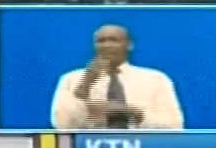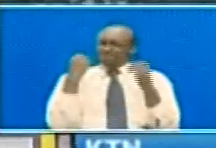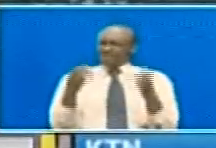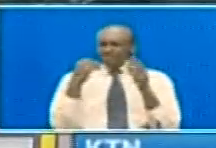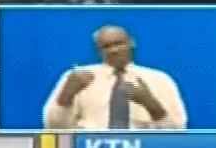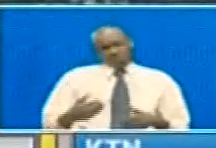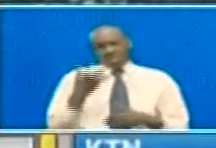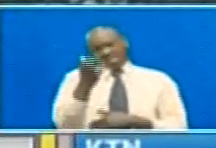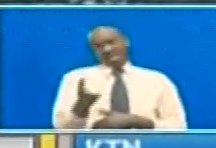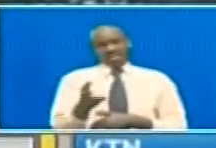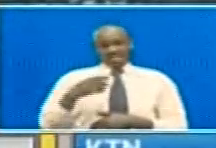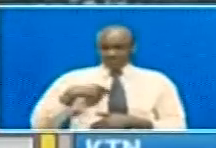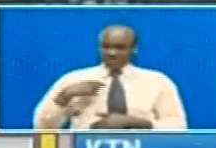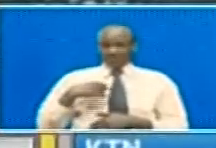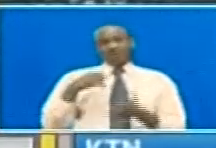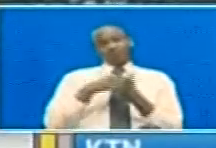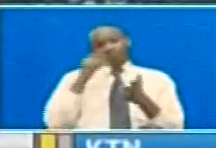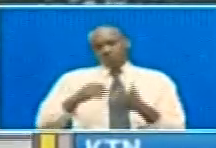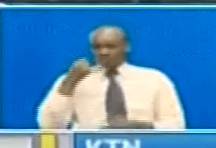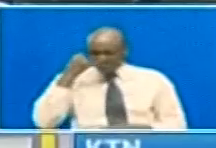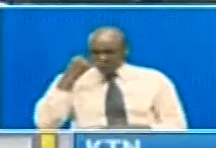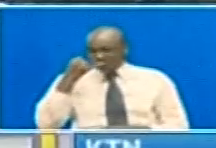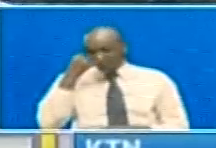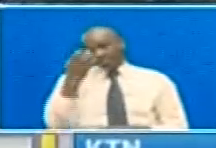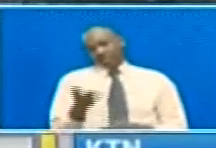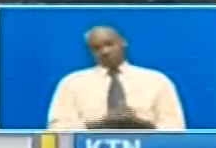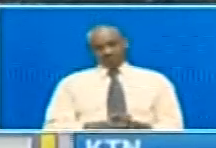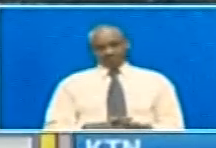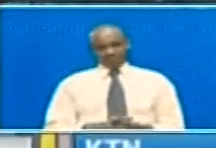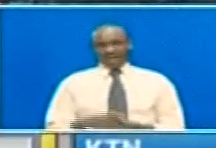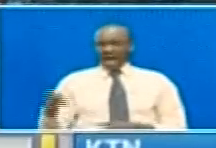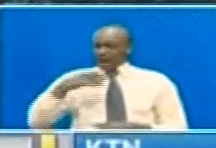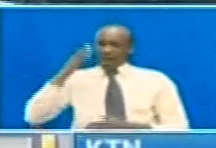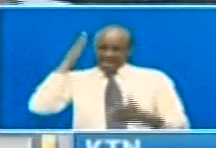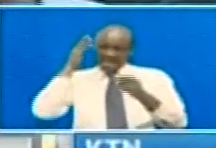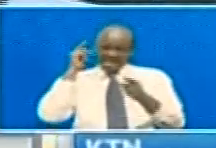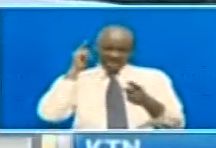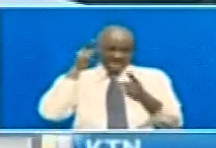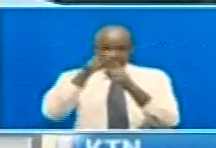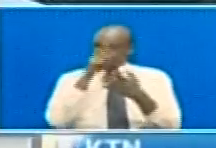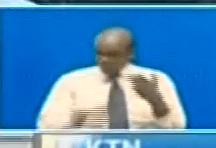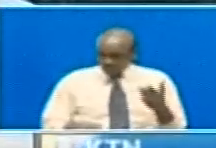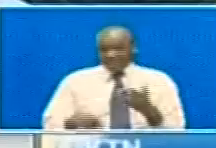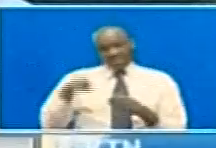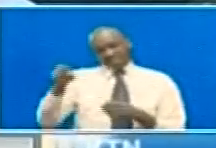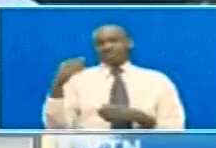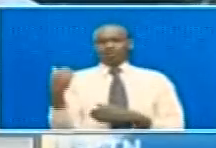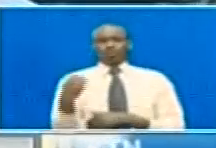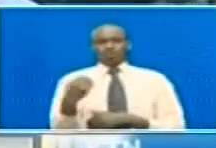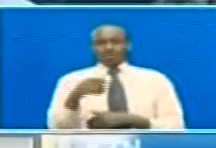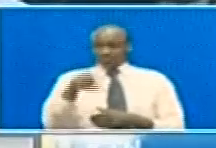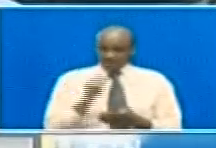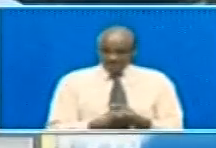wao wameanza kuingilia mambo ya mihadarati. Lengo kubwa haswa ni kuona watoto wengi wamekaa mabarazani